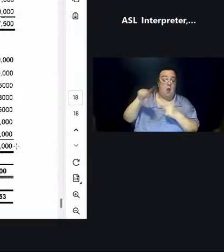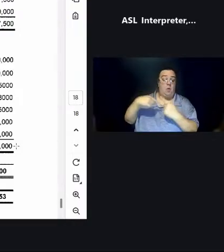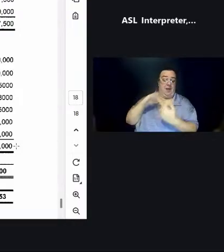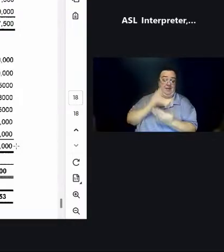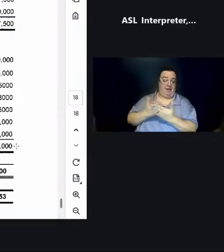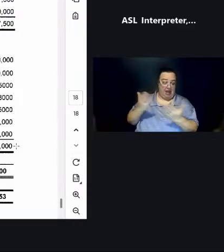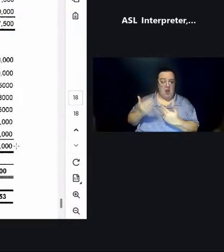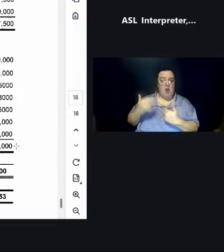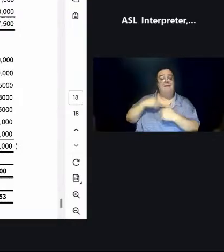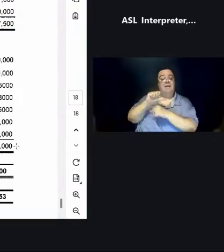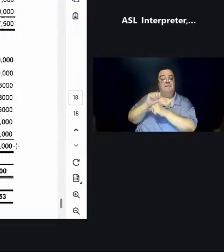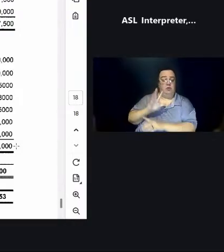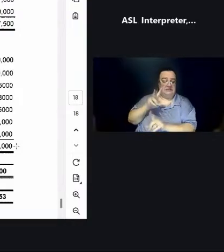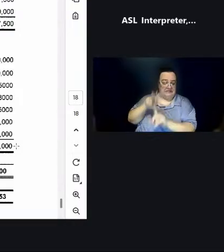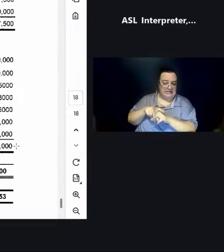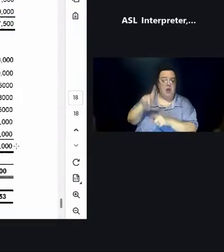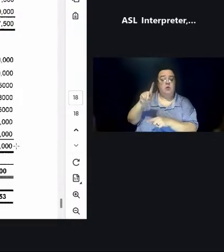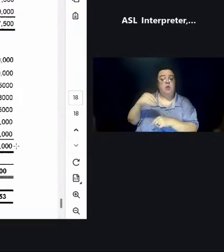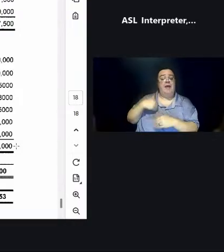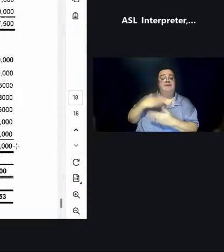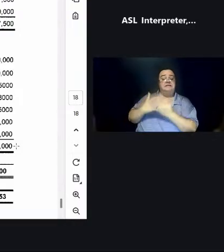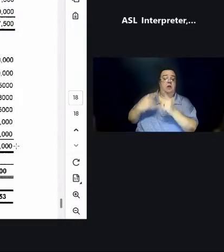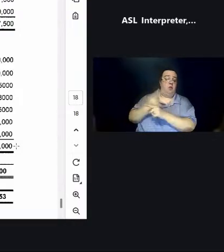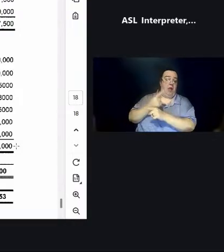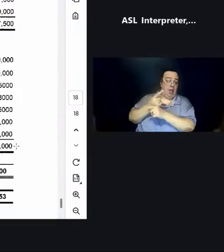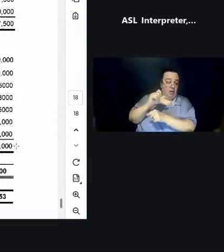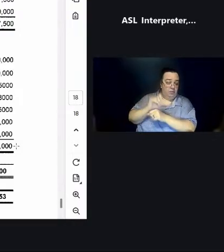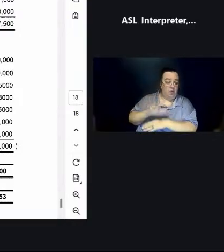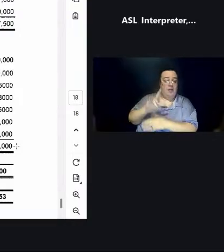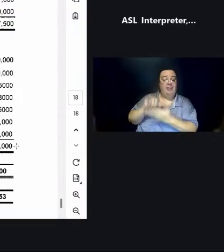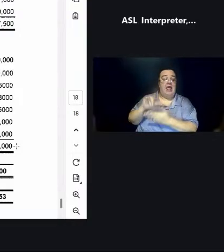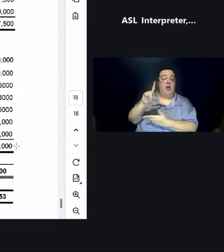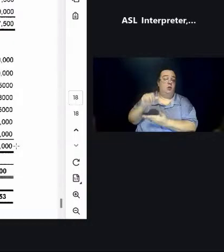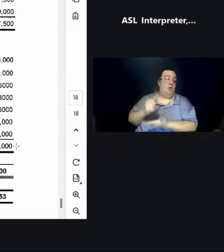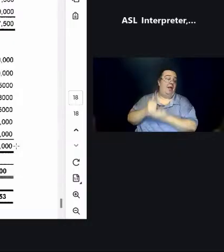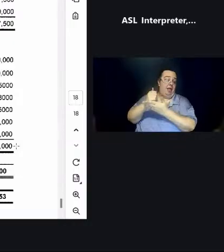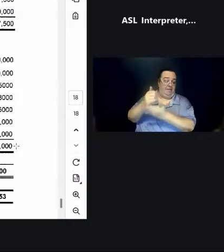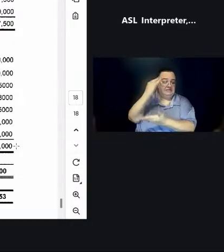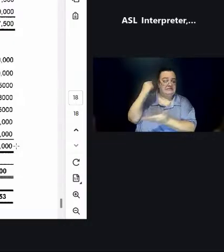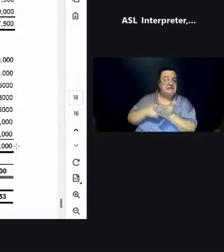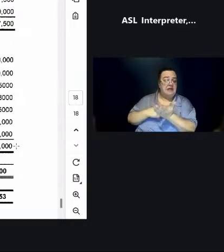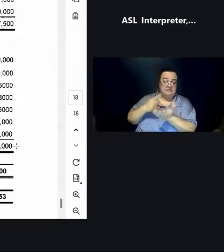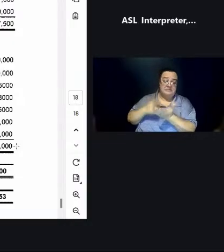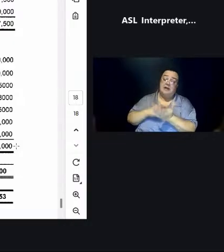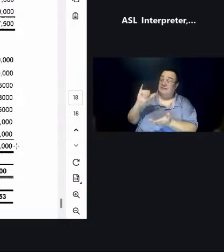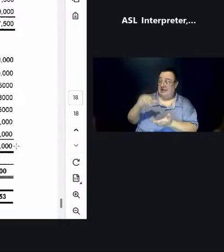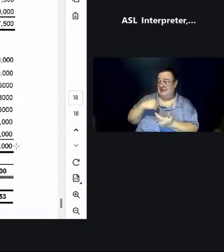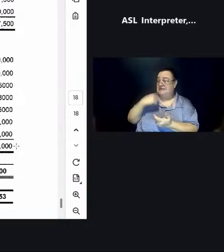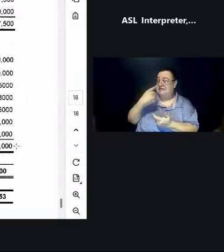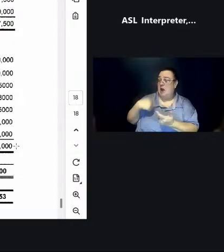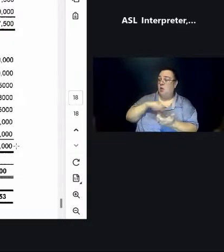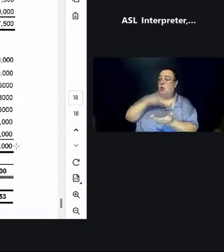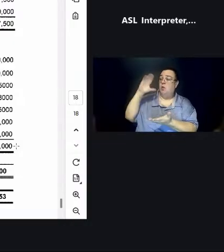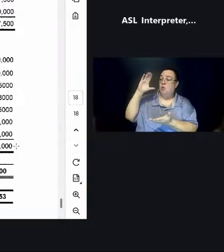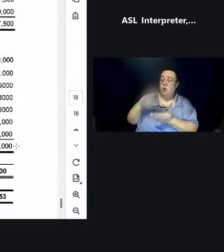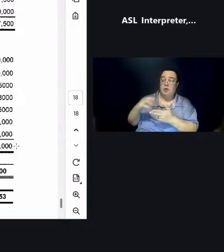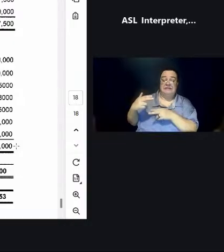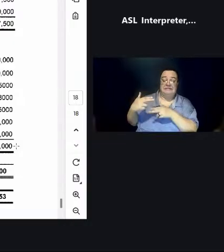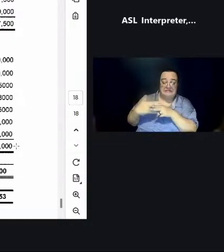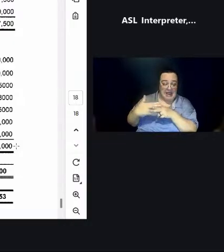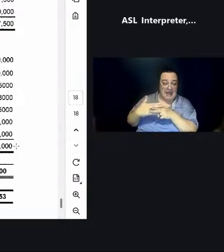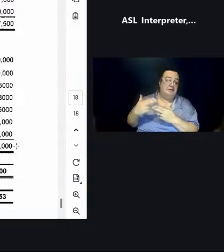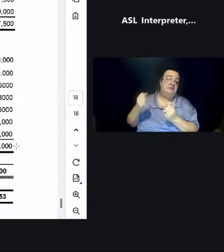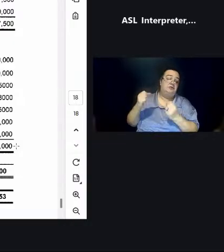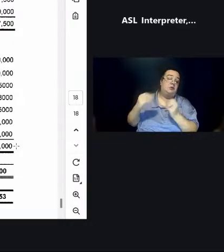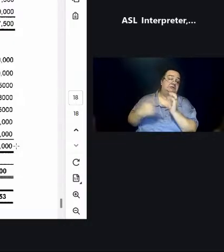help out because sometimes, and I said we've been reducing the temps. So sometimes on when we have grass pickup